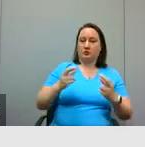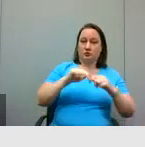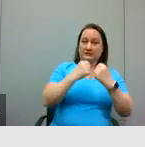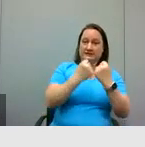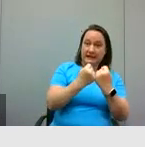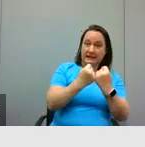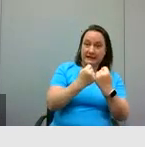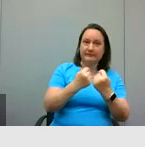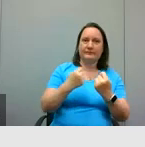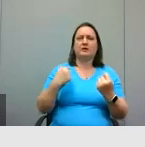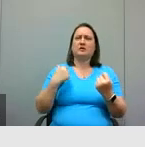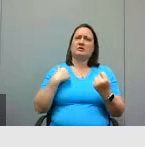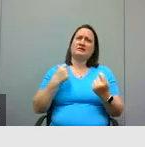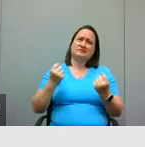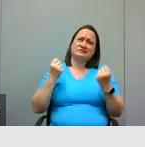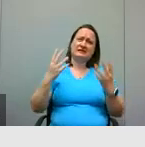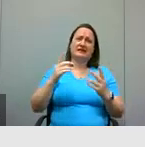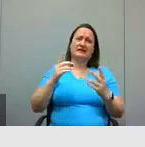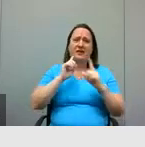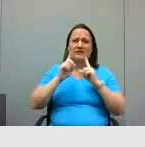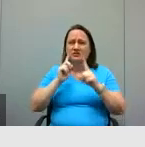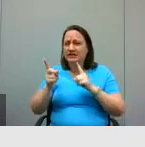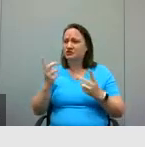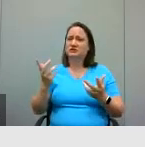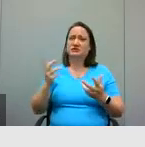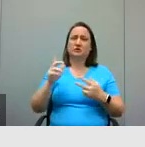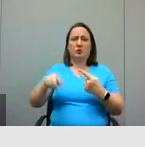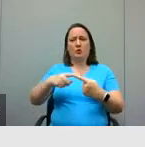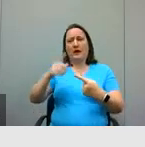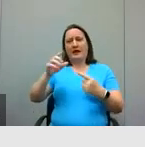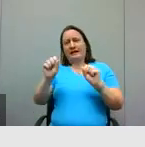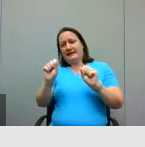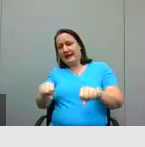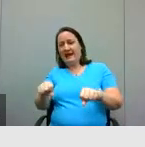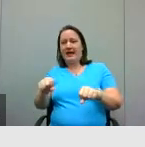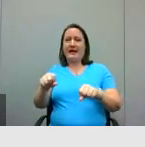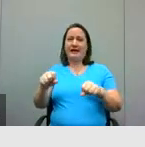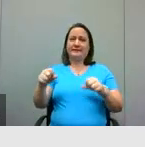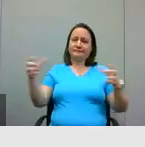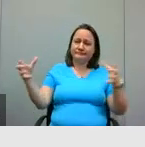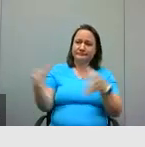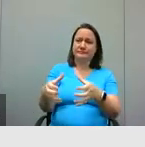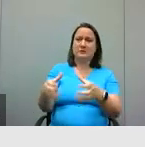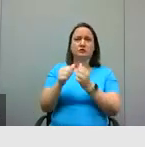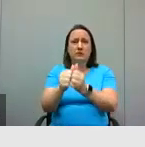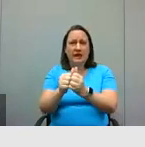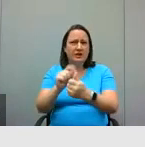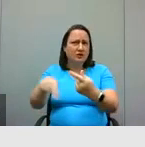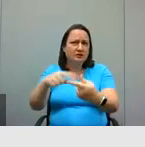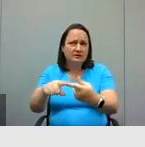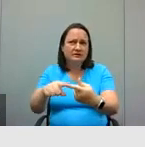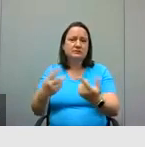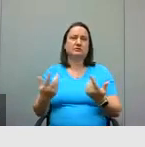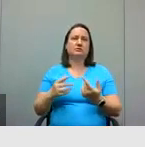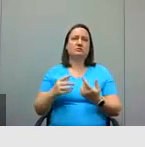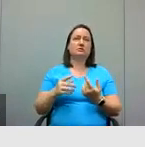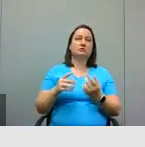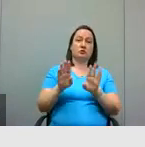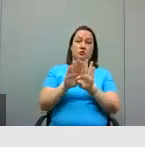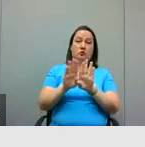to be the right time to be physically together, to open our doors to the